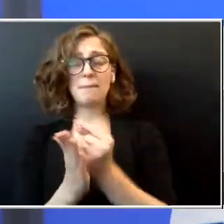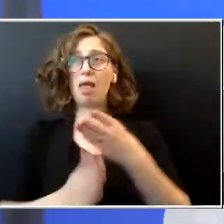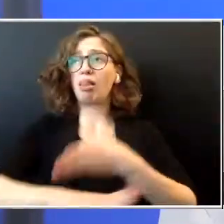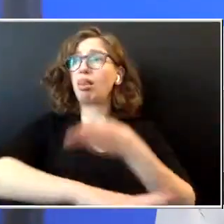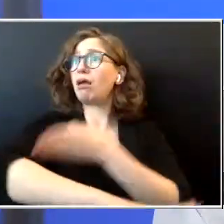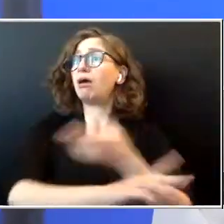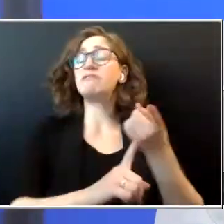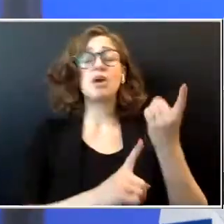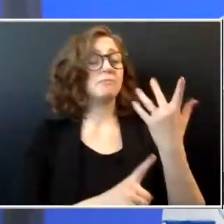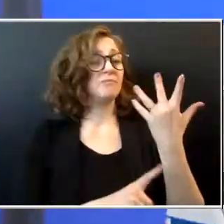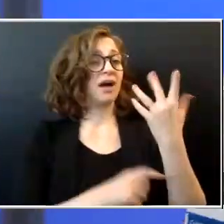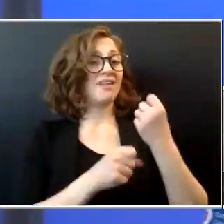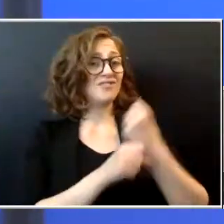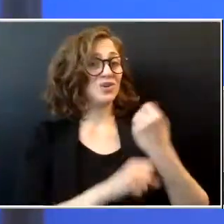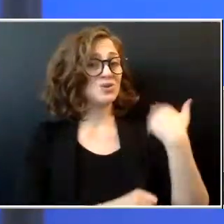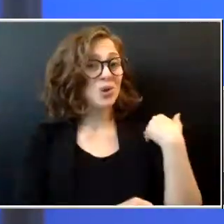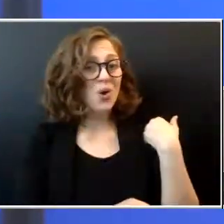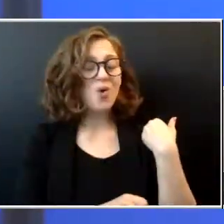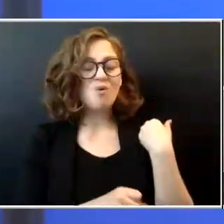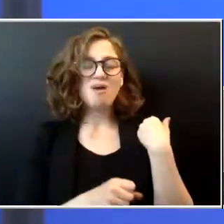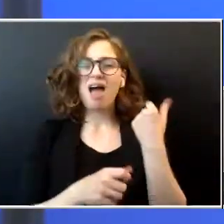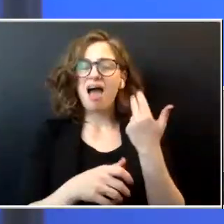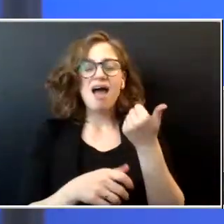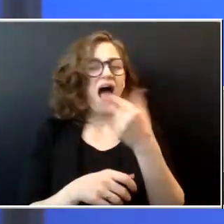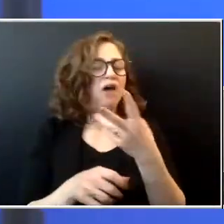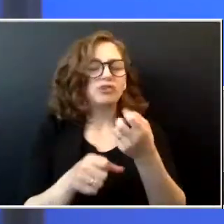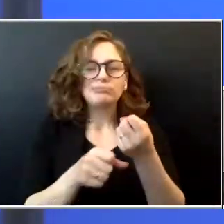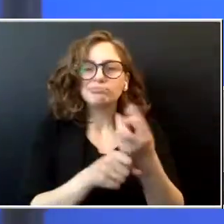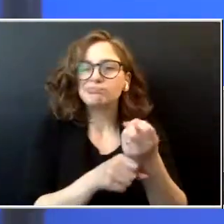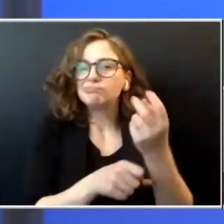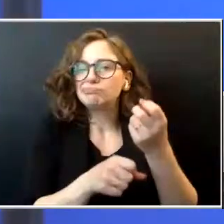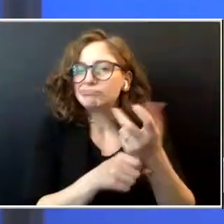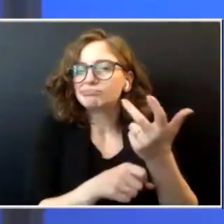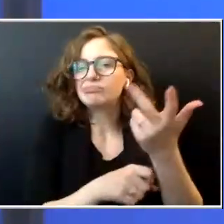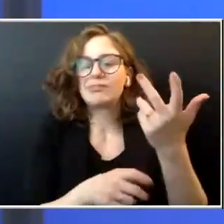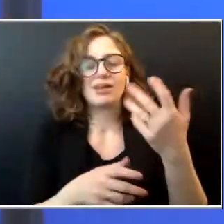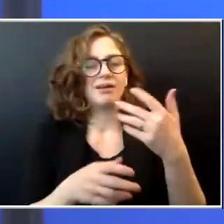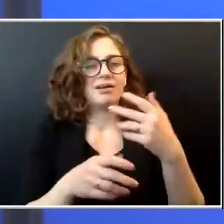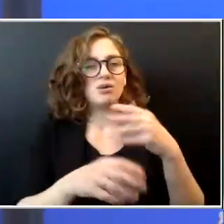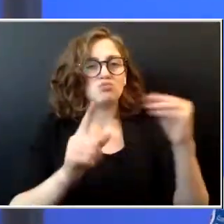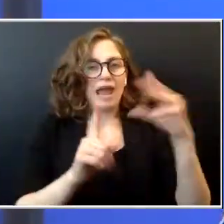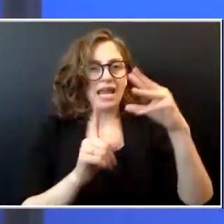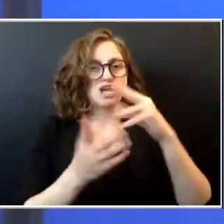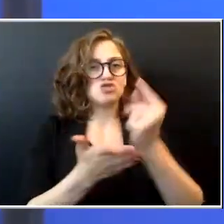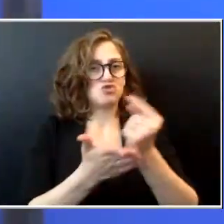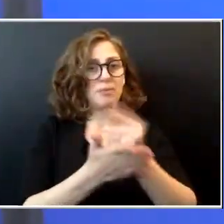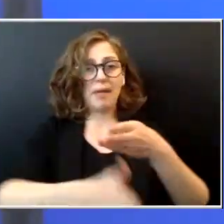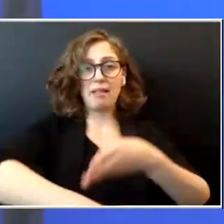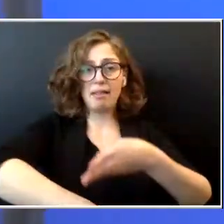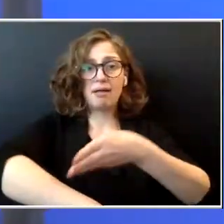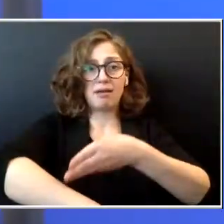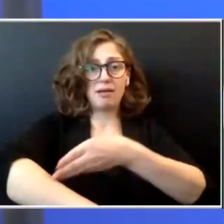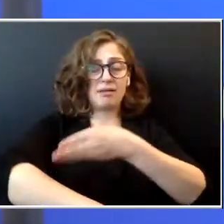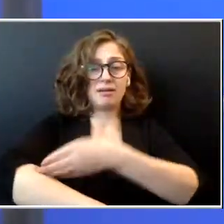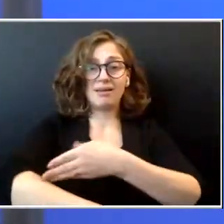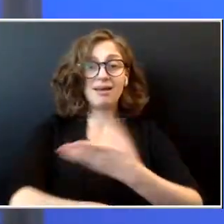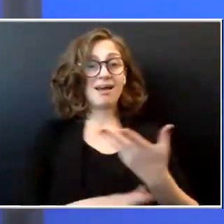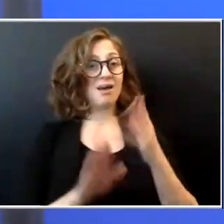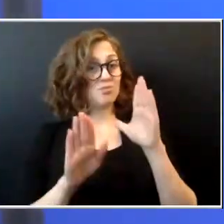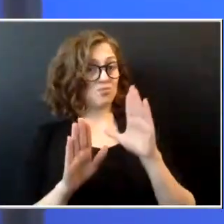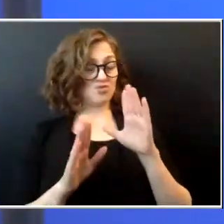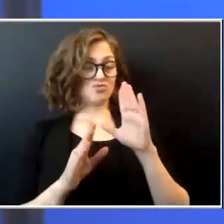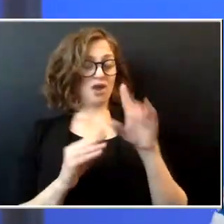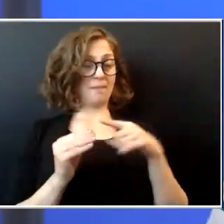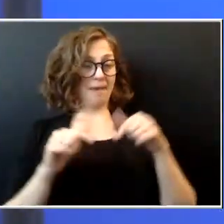years, radiation is making a big change. And one of the great things about being an NCI designated comprehensive cancer center is that we are pushing the